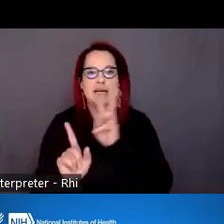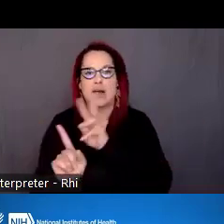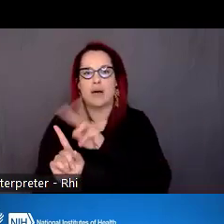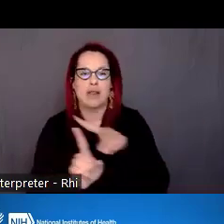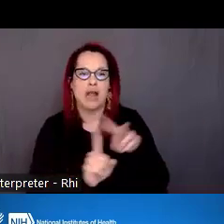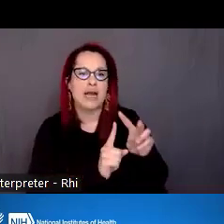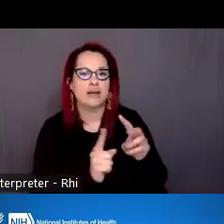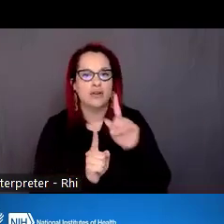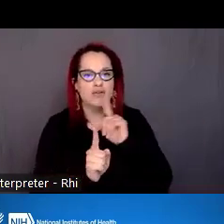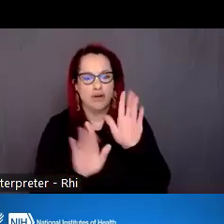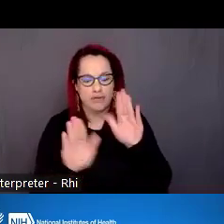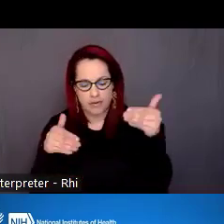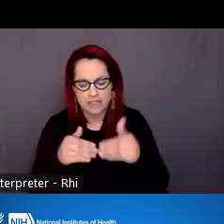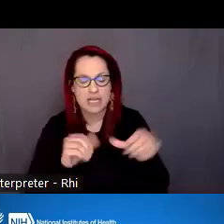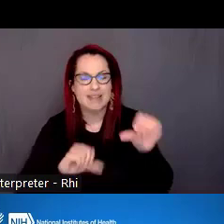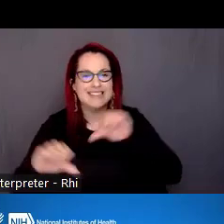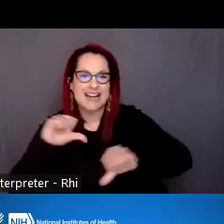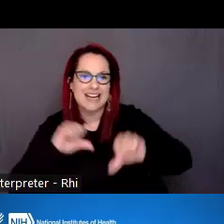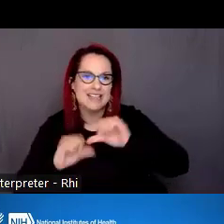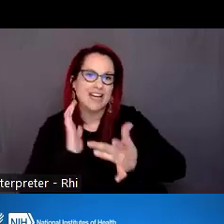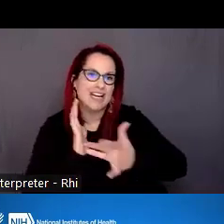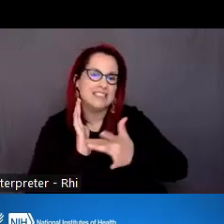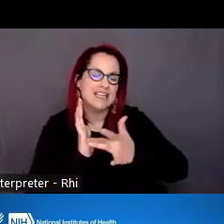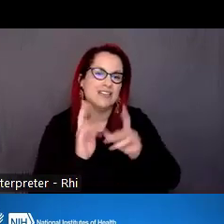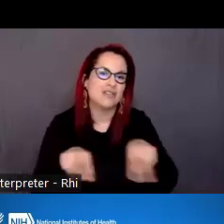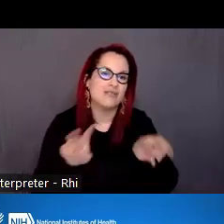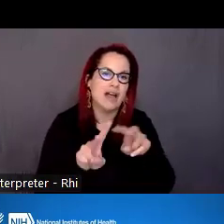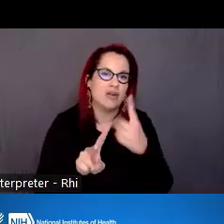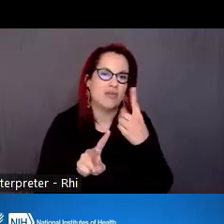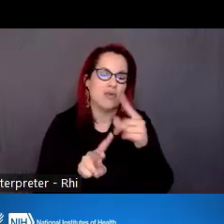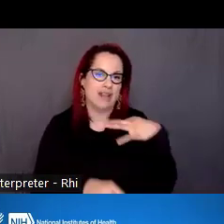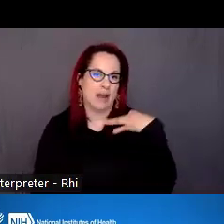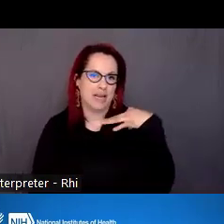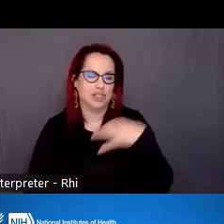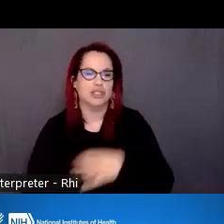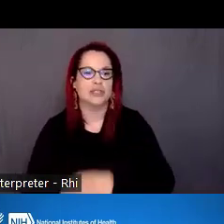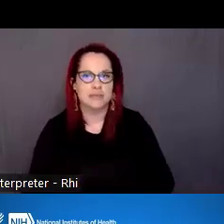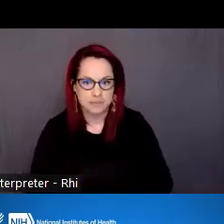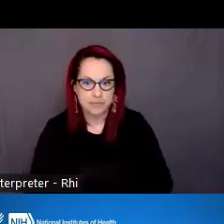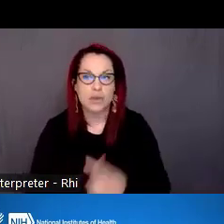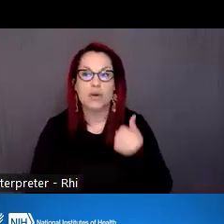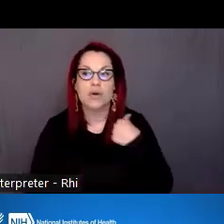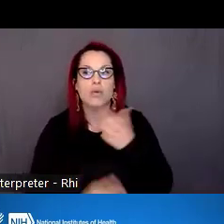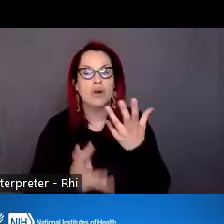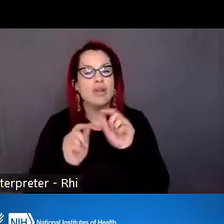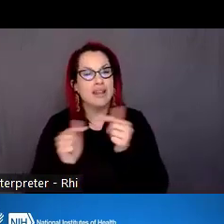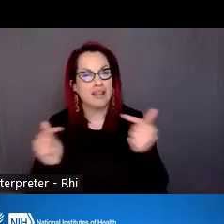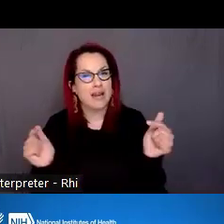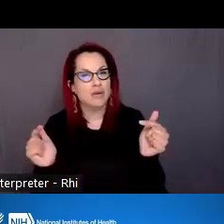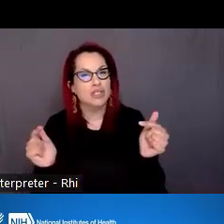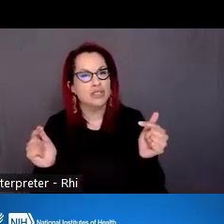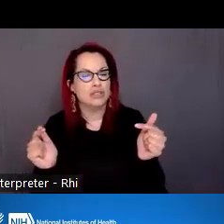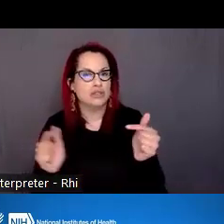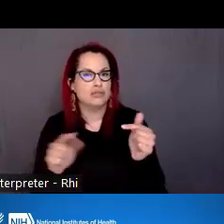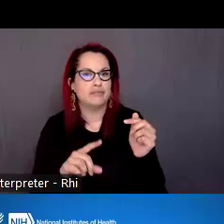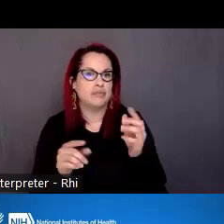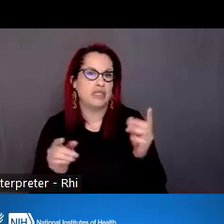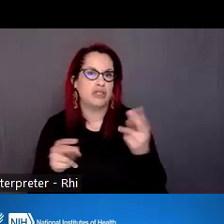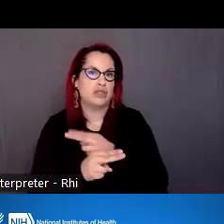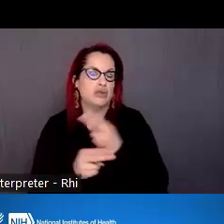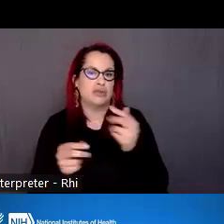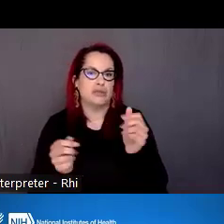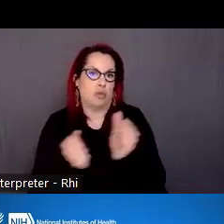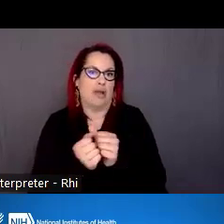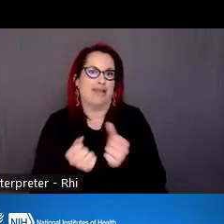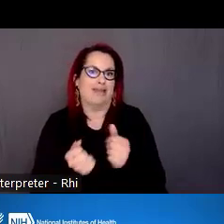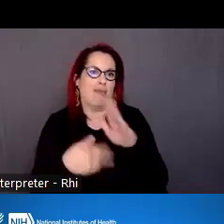the scientific and technical merit of the applications. And we want those language to be used across NOFOs, first to